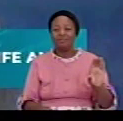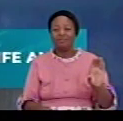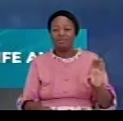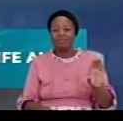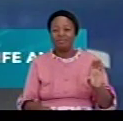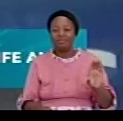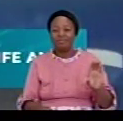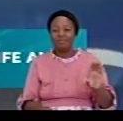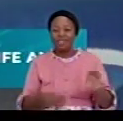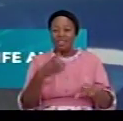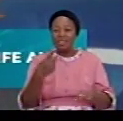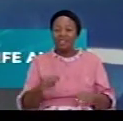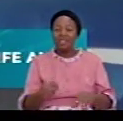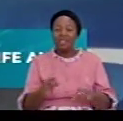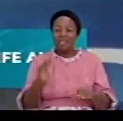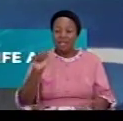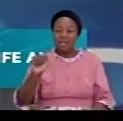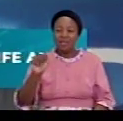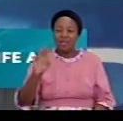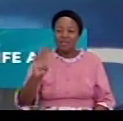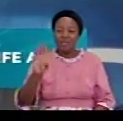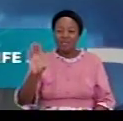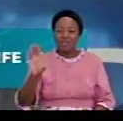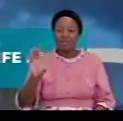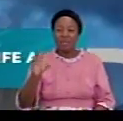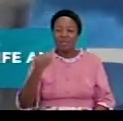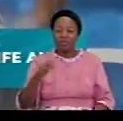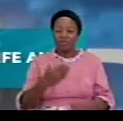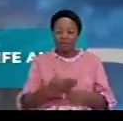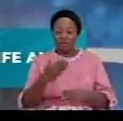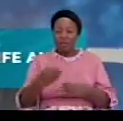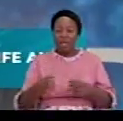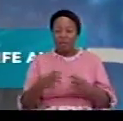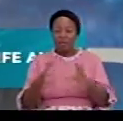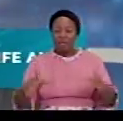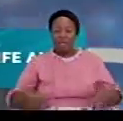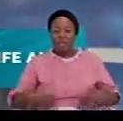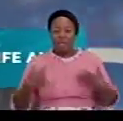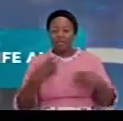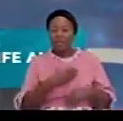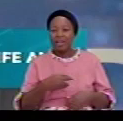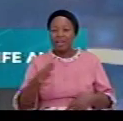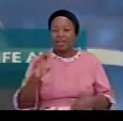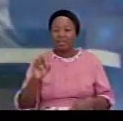The ABC of all round abundant life and renewal.